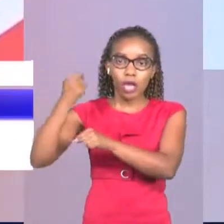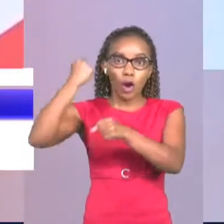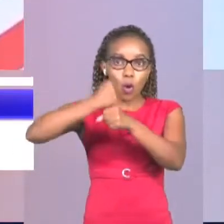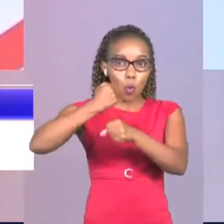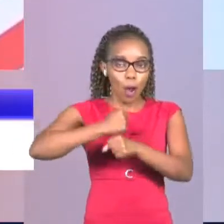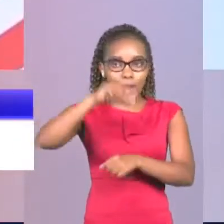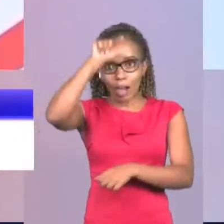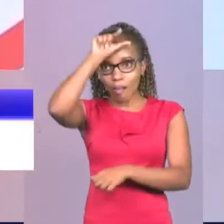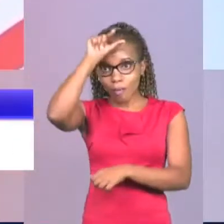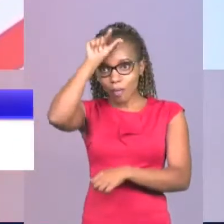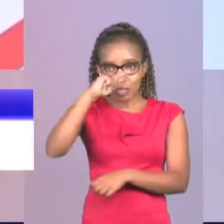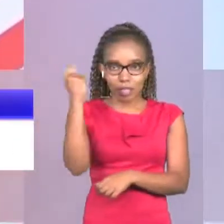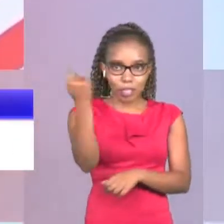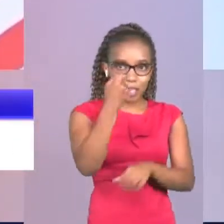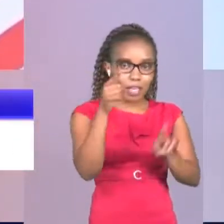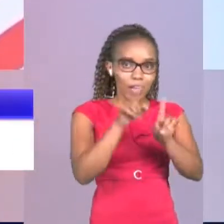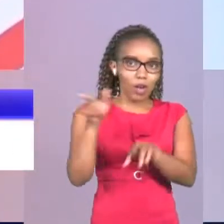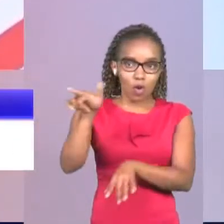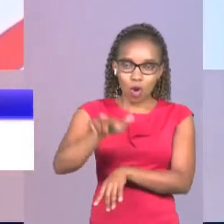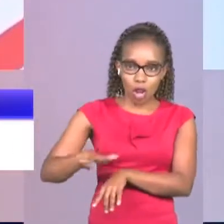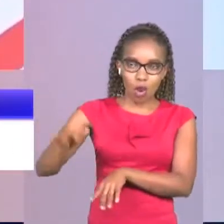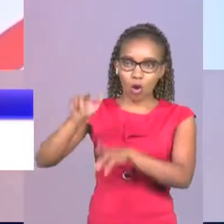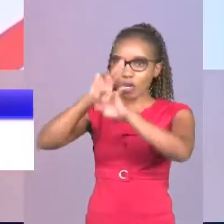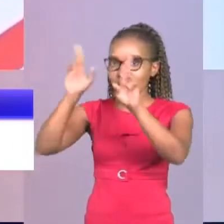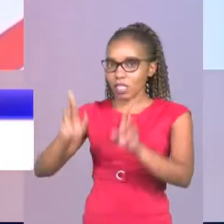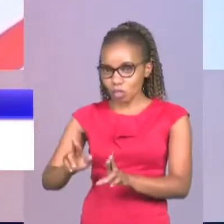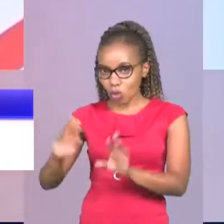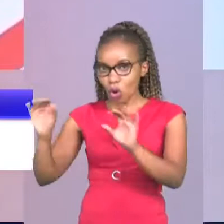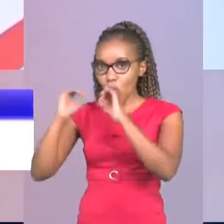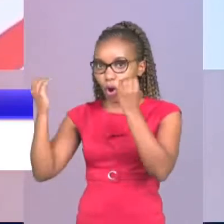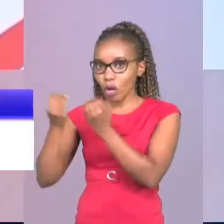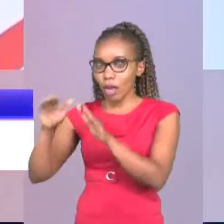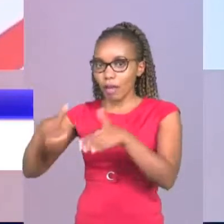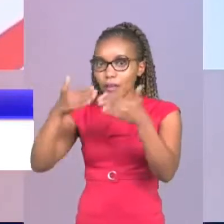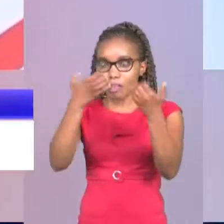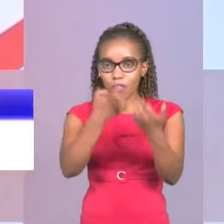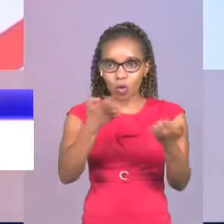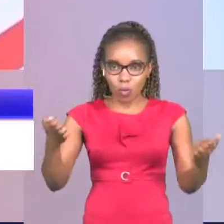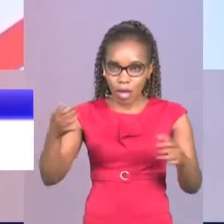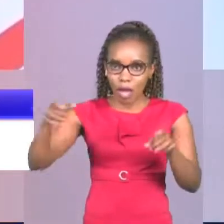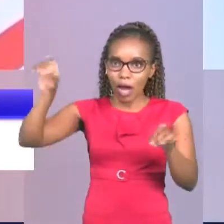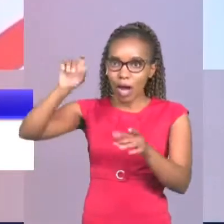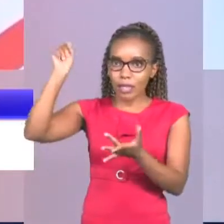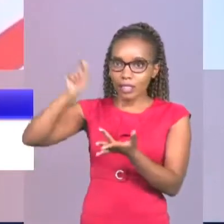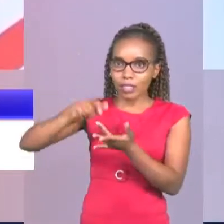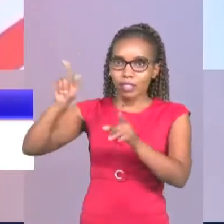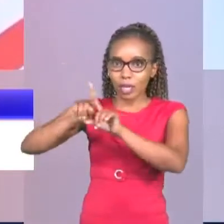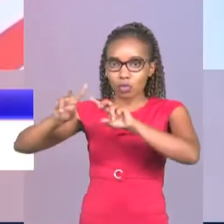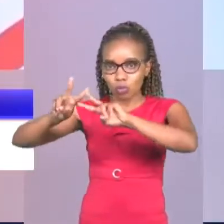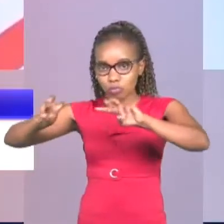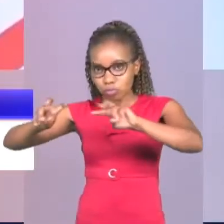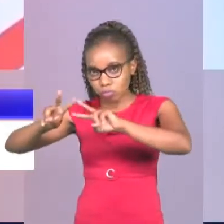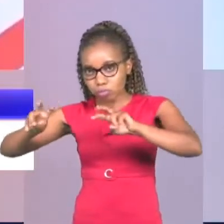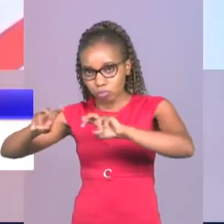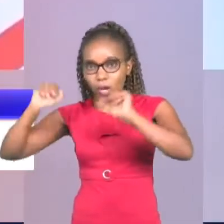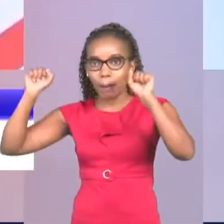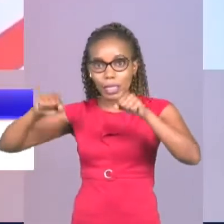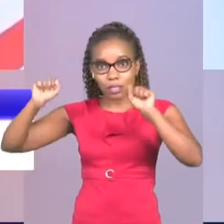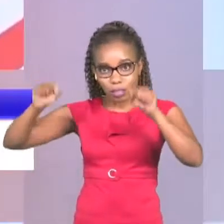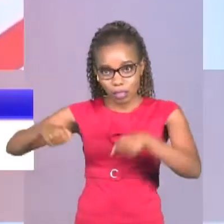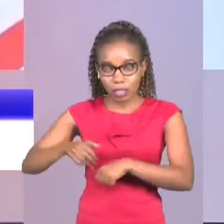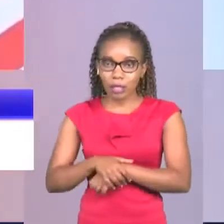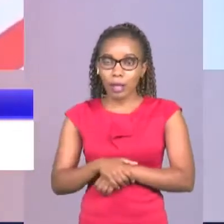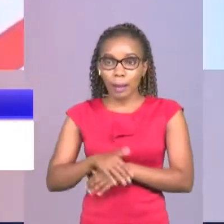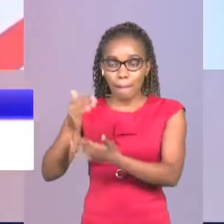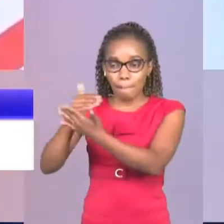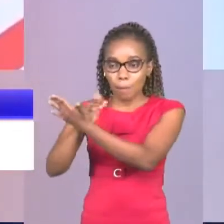Kenya and local and international organizations to provide equipment, increase testing, and enhance research capacity. Our programs